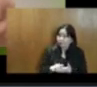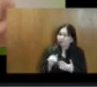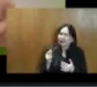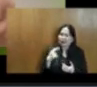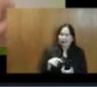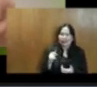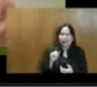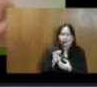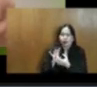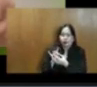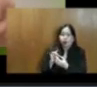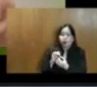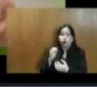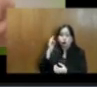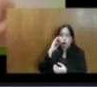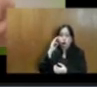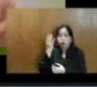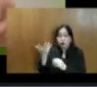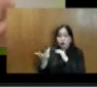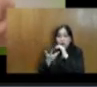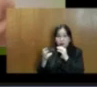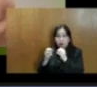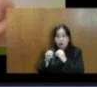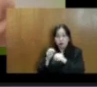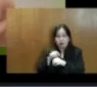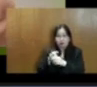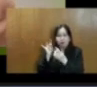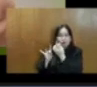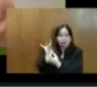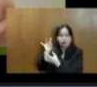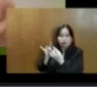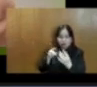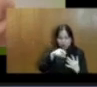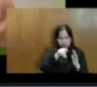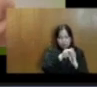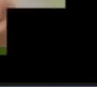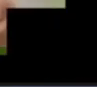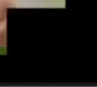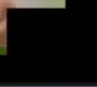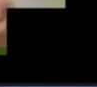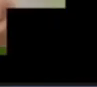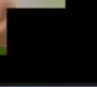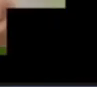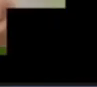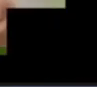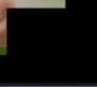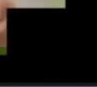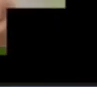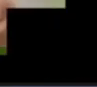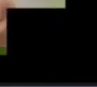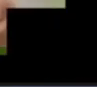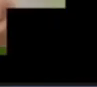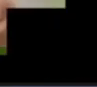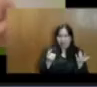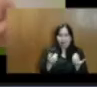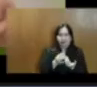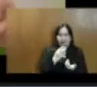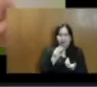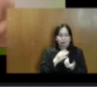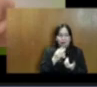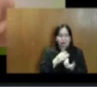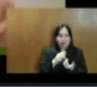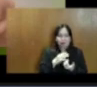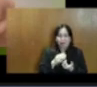You know, if you are familiar with your guests and you have all of this information at the back, you've got to, you already have everything at